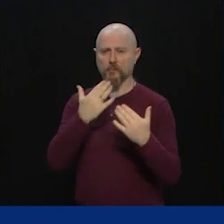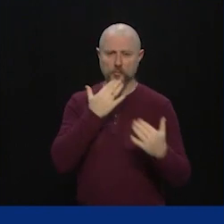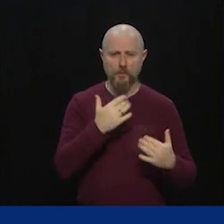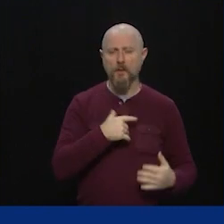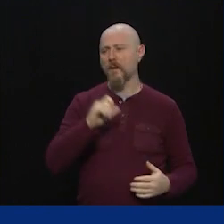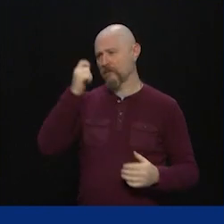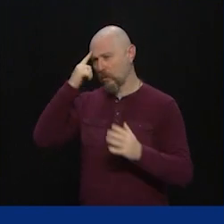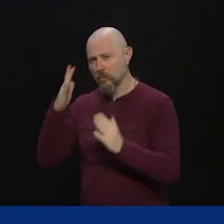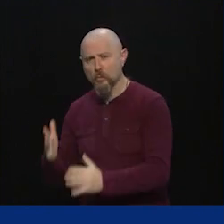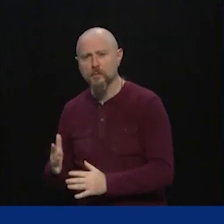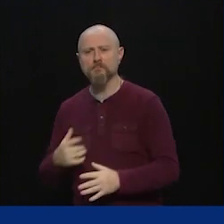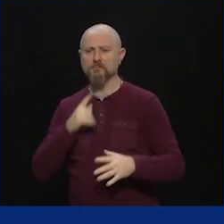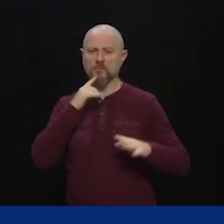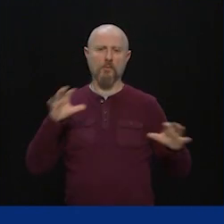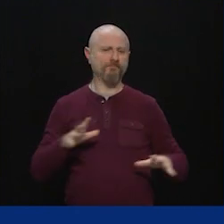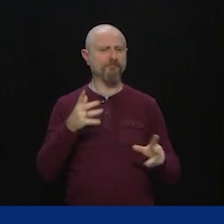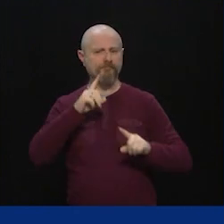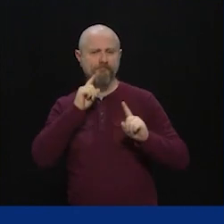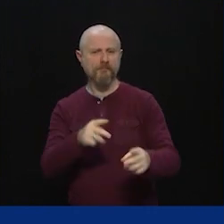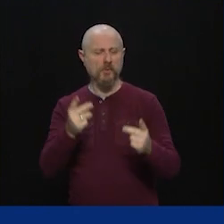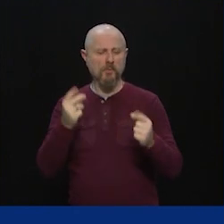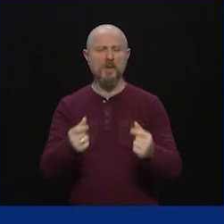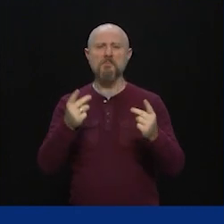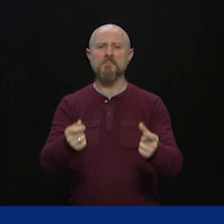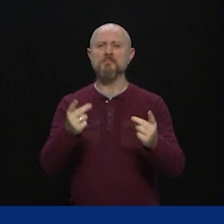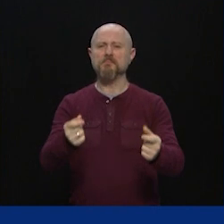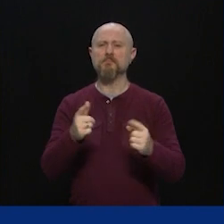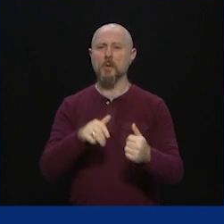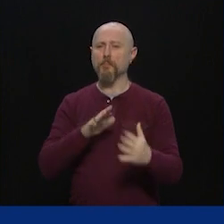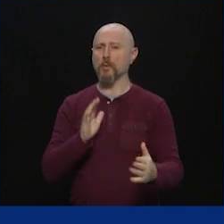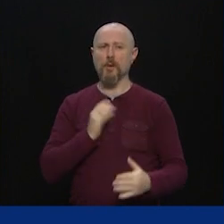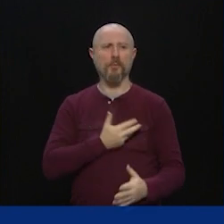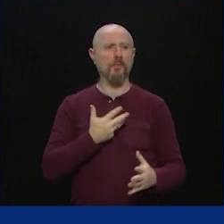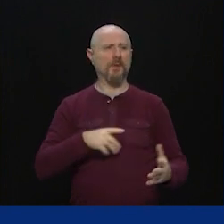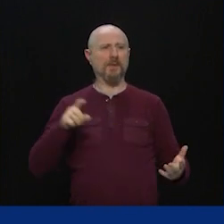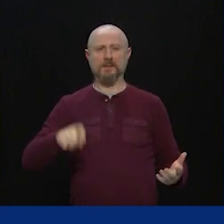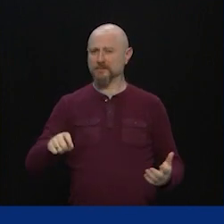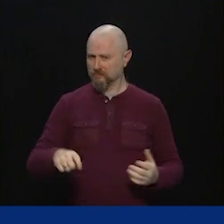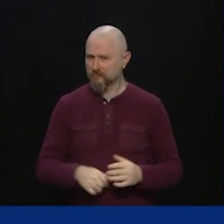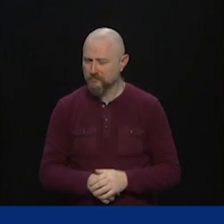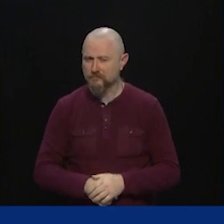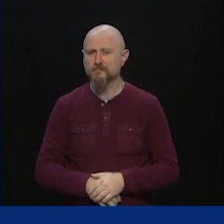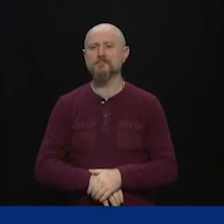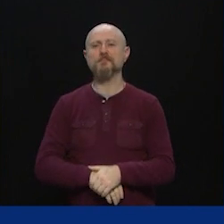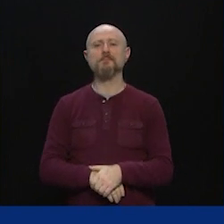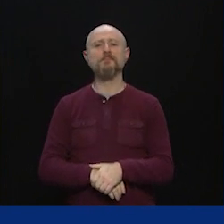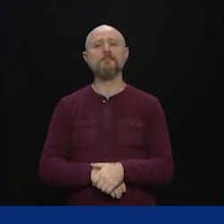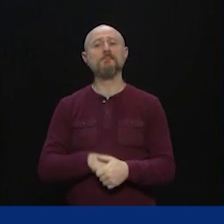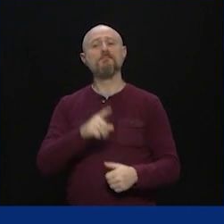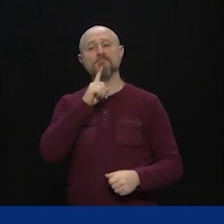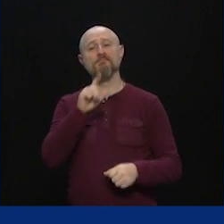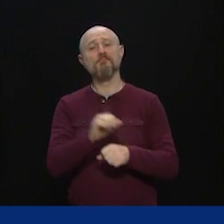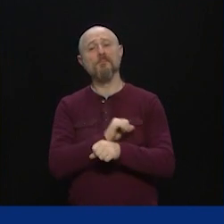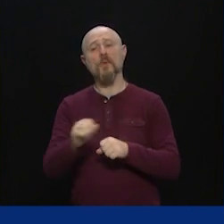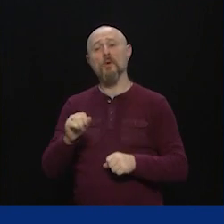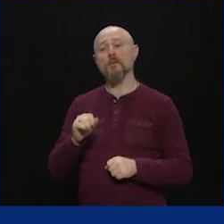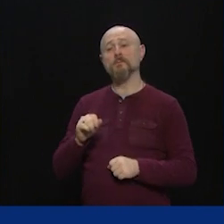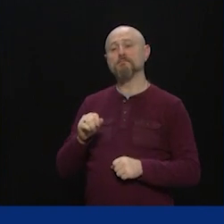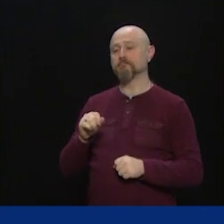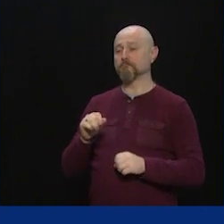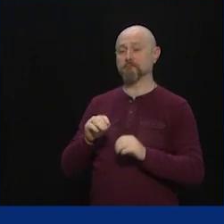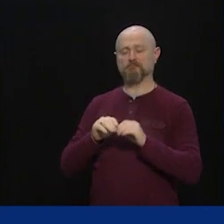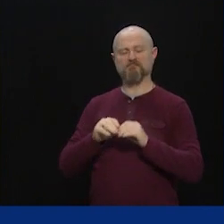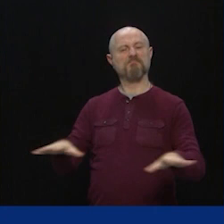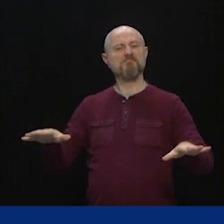so quickly to address our needs. As the particularly contagious Omicron variant continues to spread, Governor Hochul's